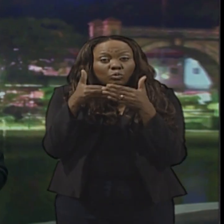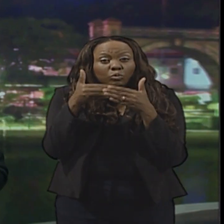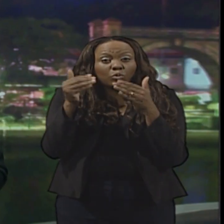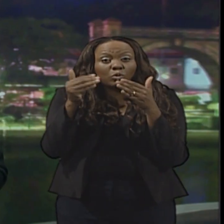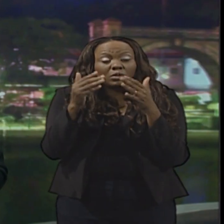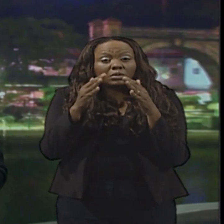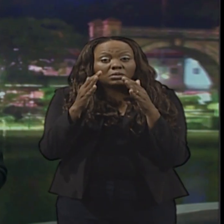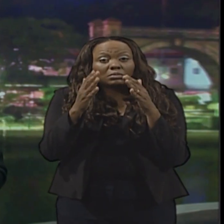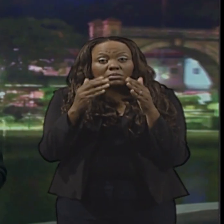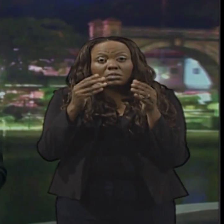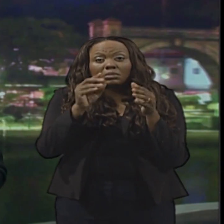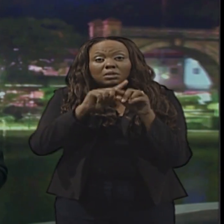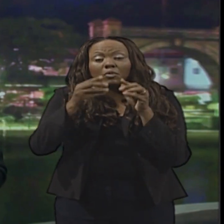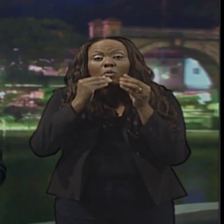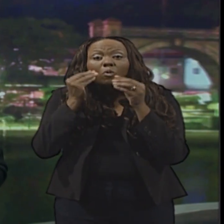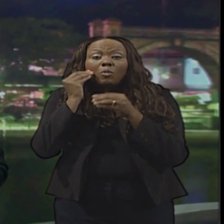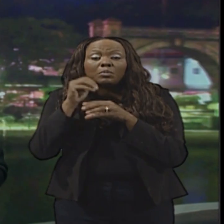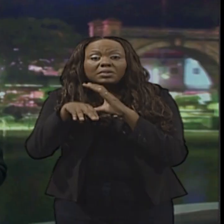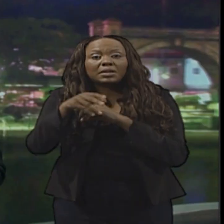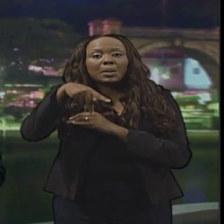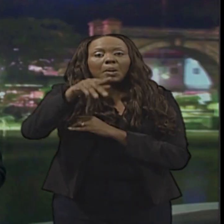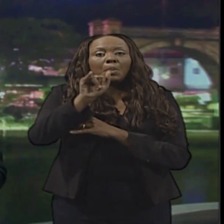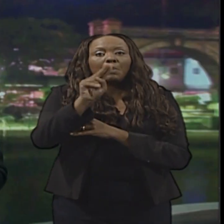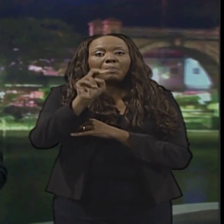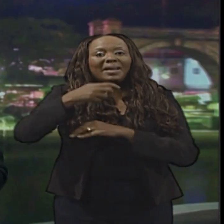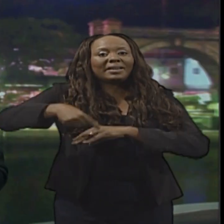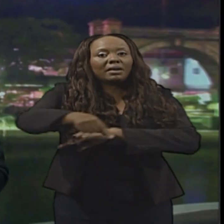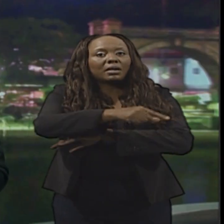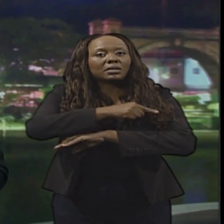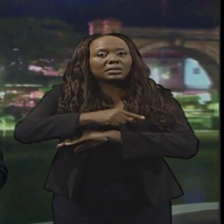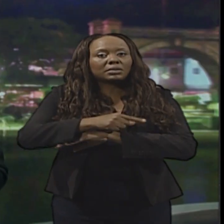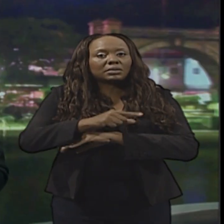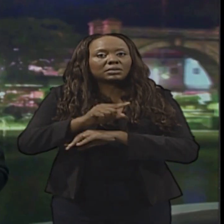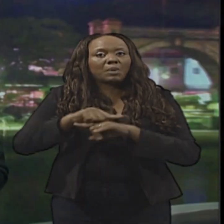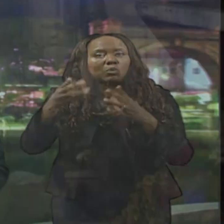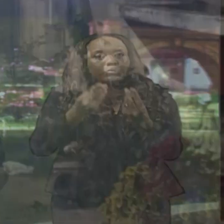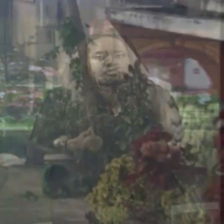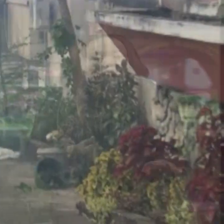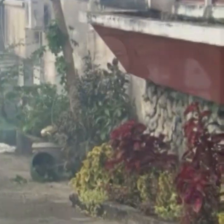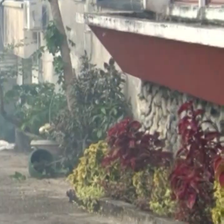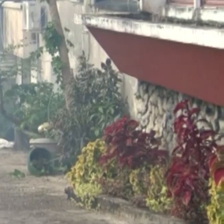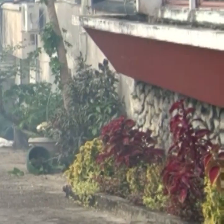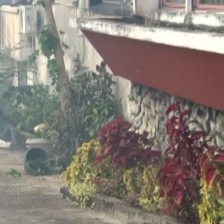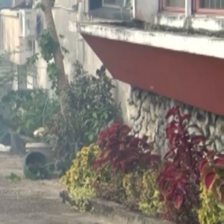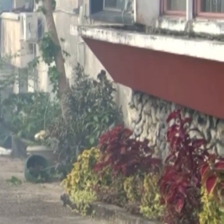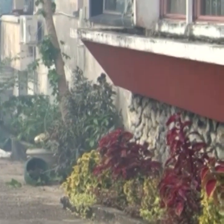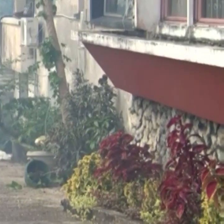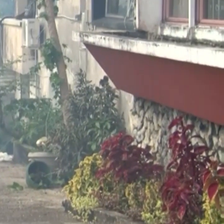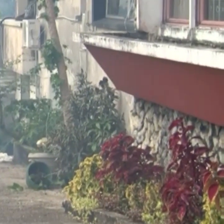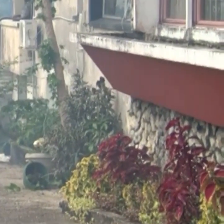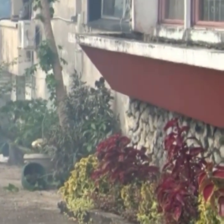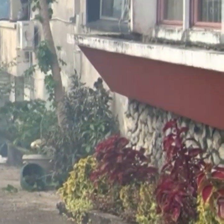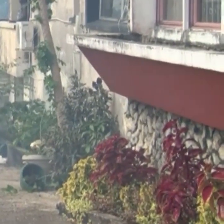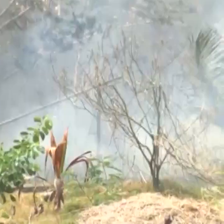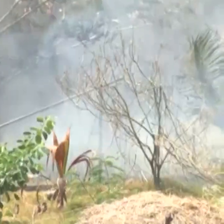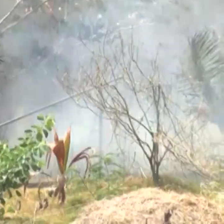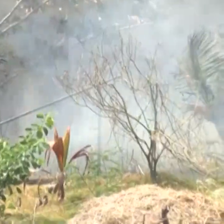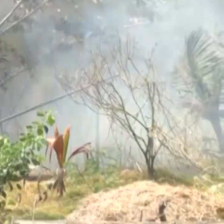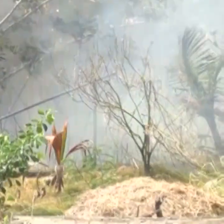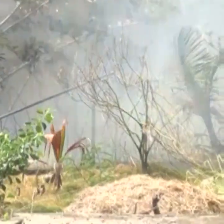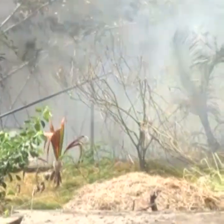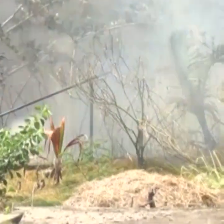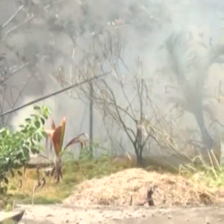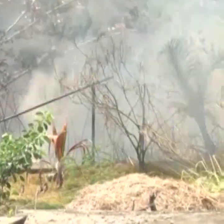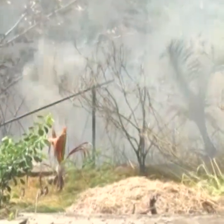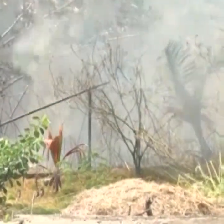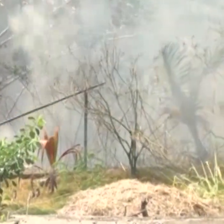homes in Pine Gardens, St. Michael this morning. Fire officials were, however, quickly on the scene to avert any damage or injuries, and the thick smoke